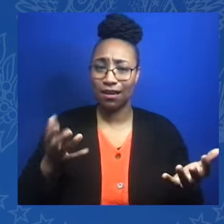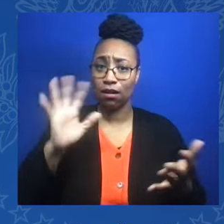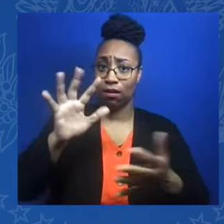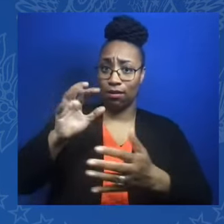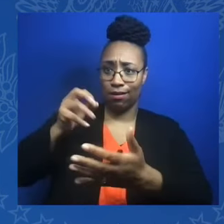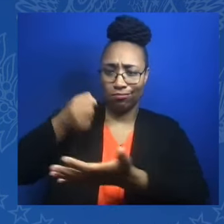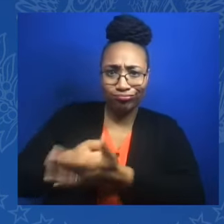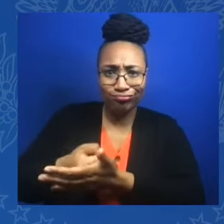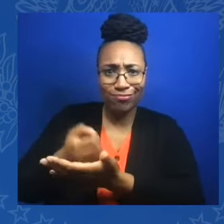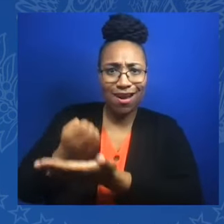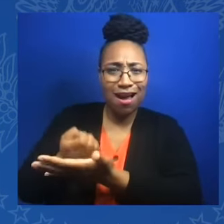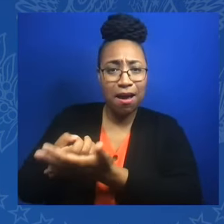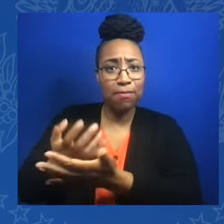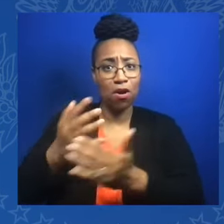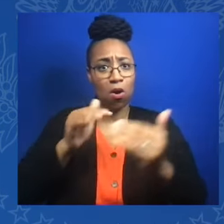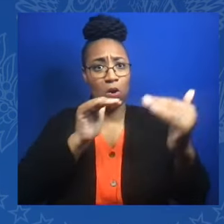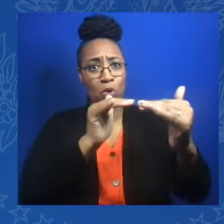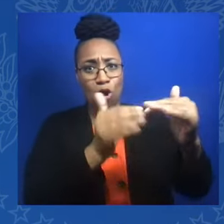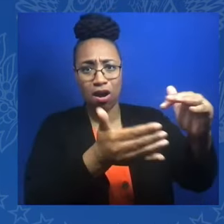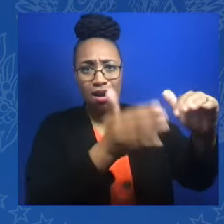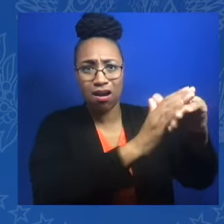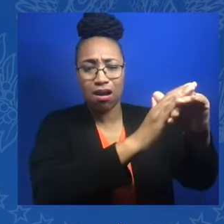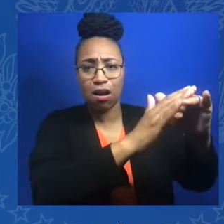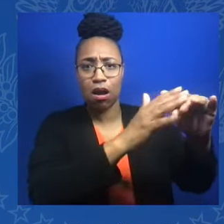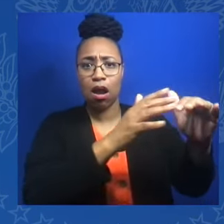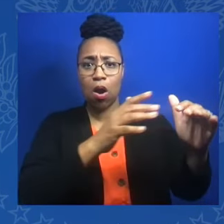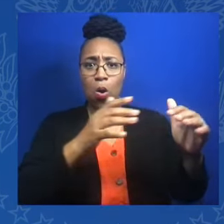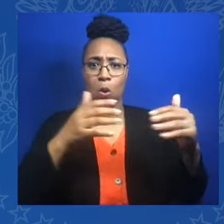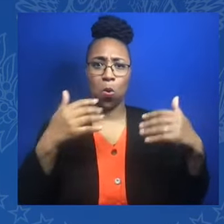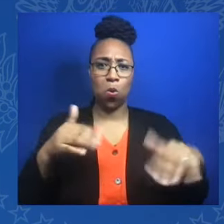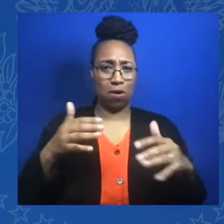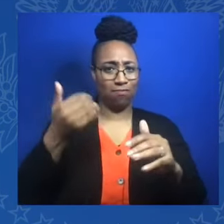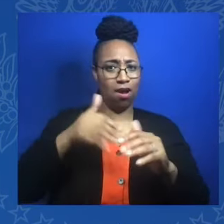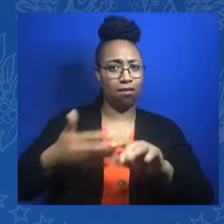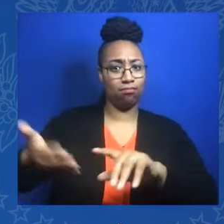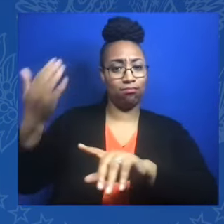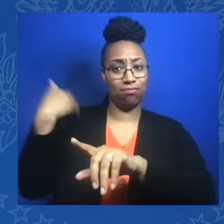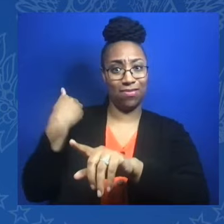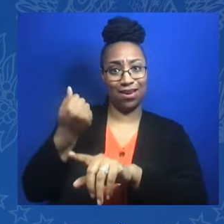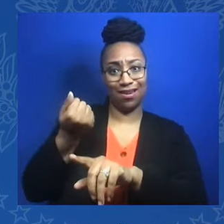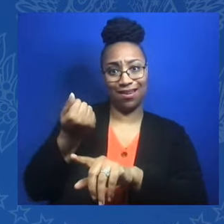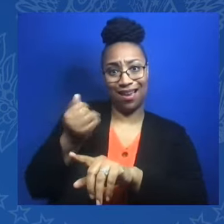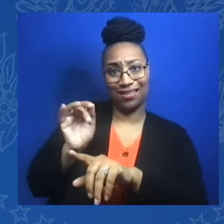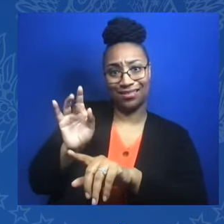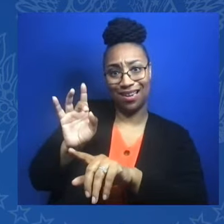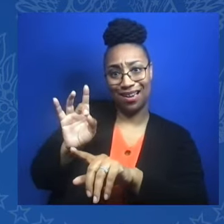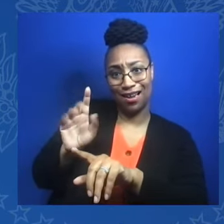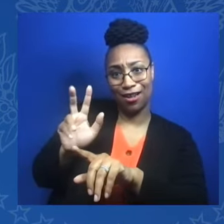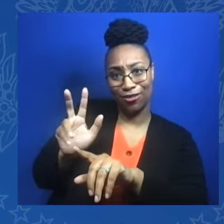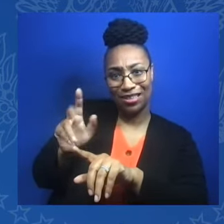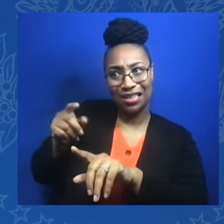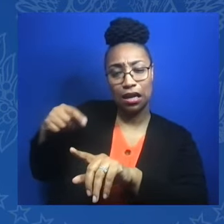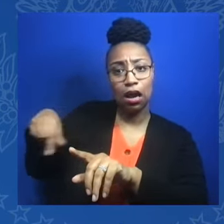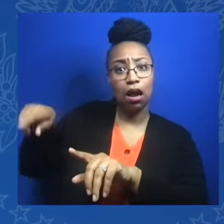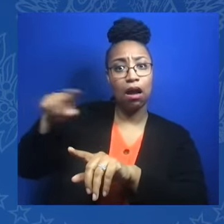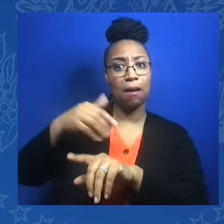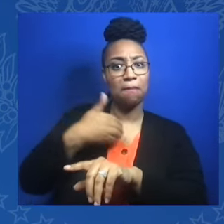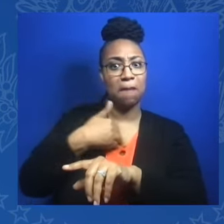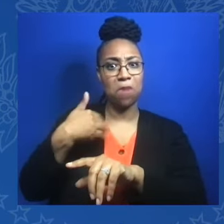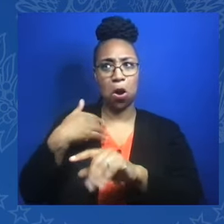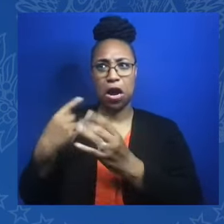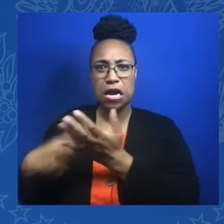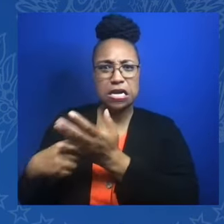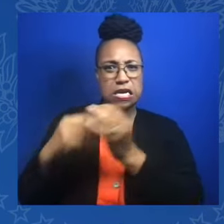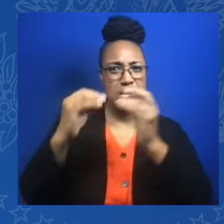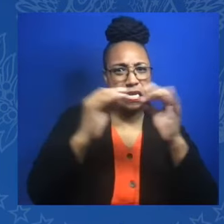September 1939, members of Parliament debated going to war. A few years later,